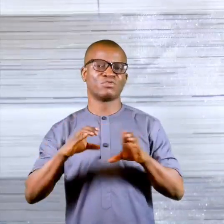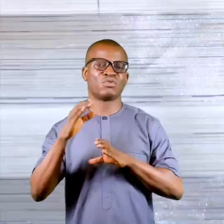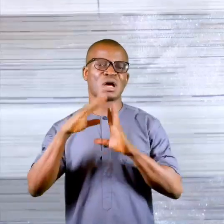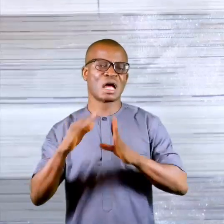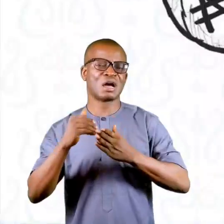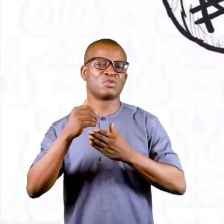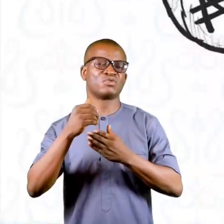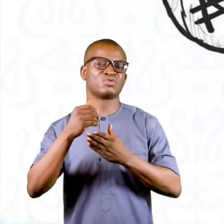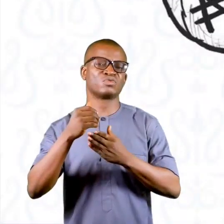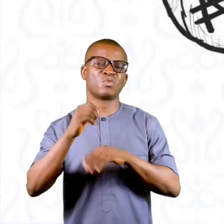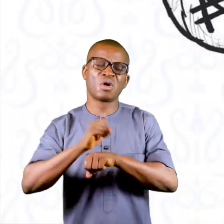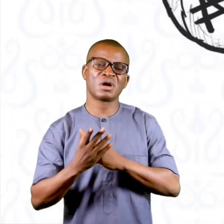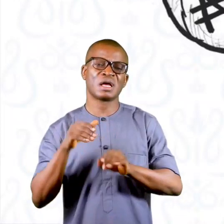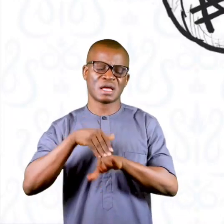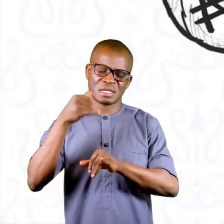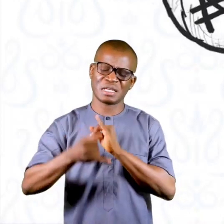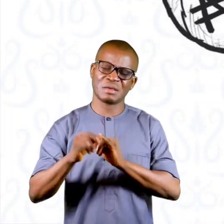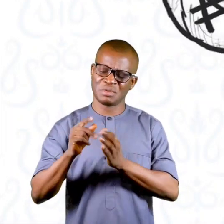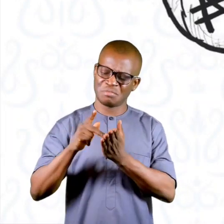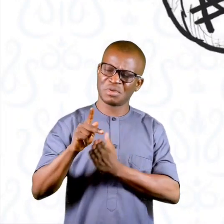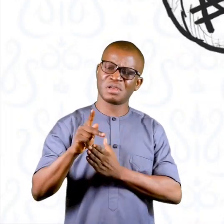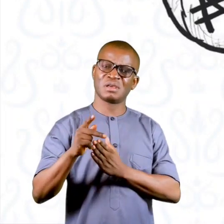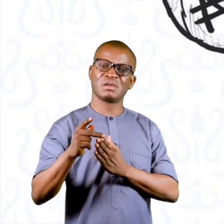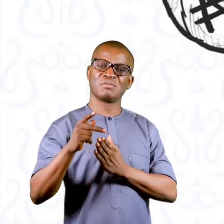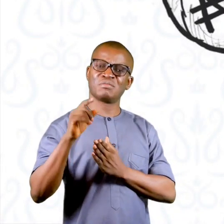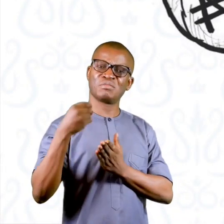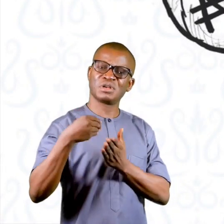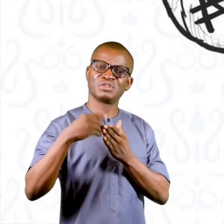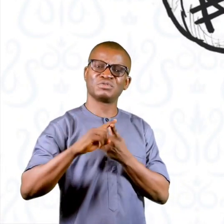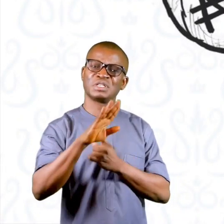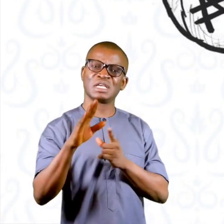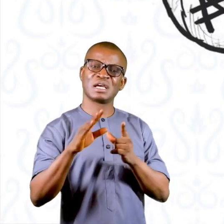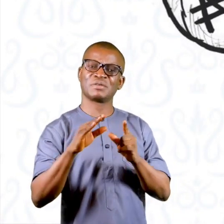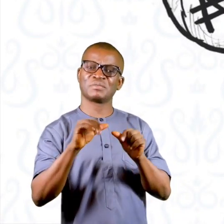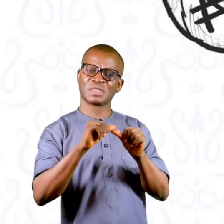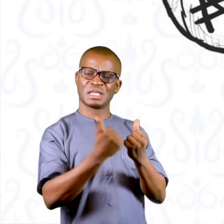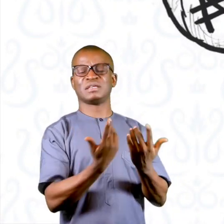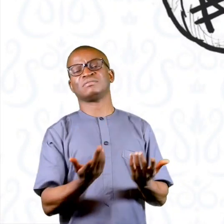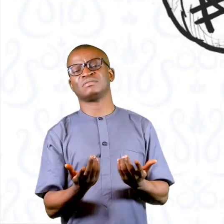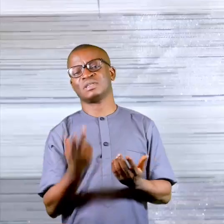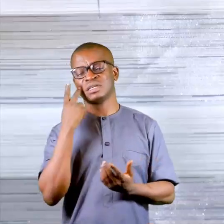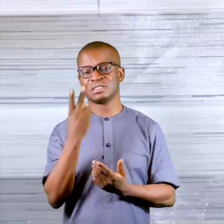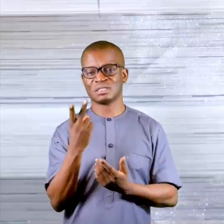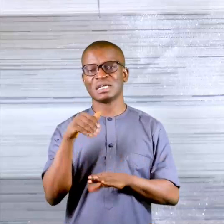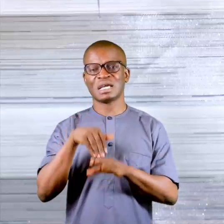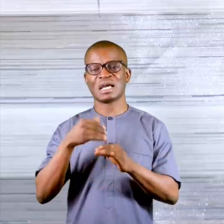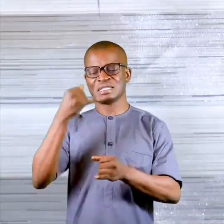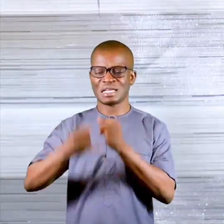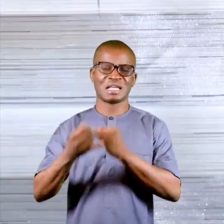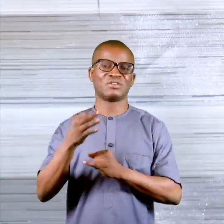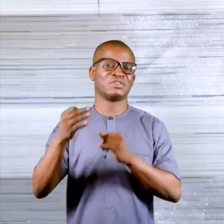the money is being paid upfront to their agents. So we handled such cases where at the end of the